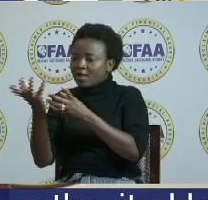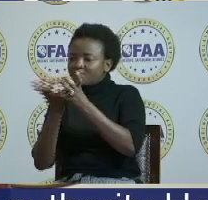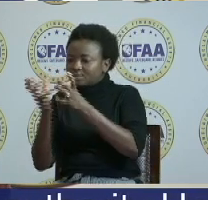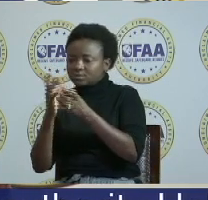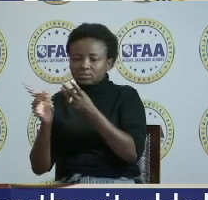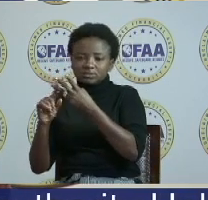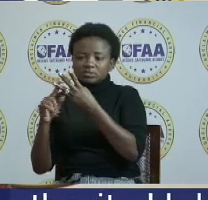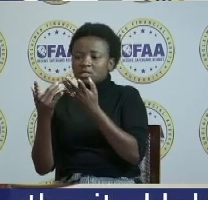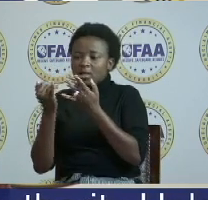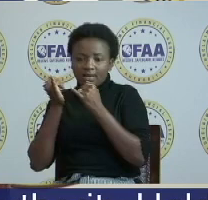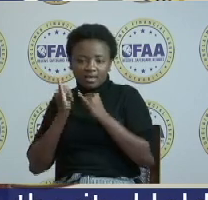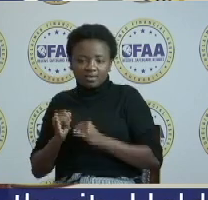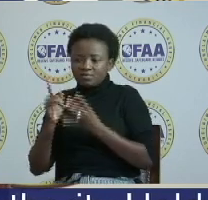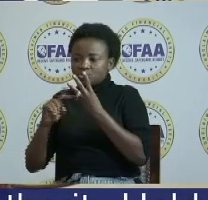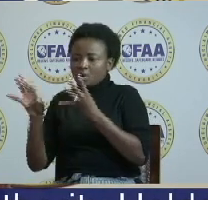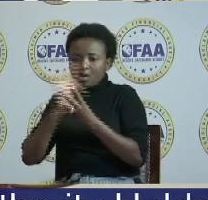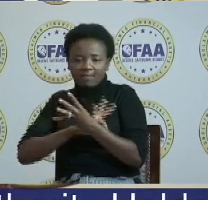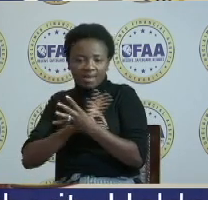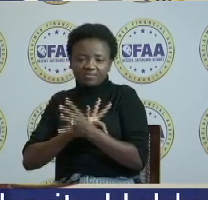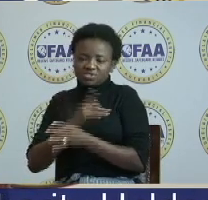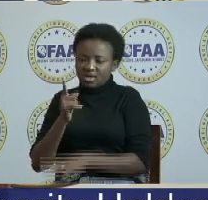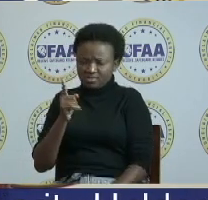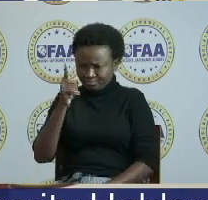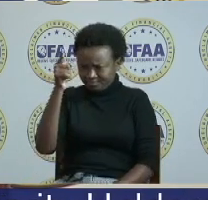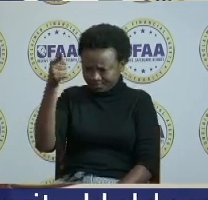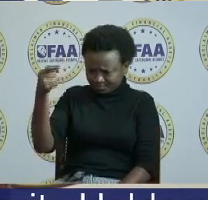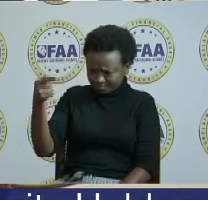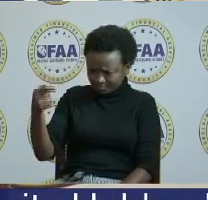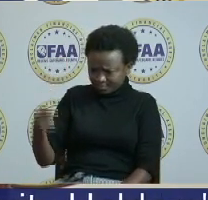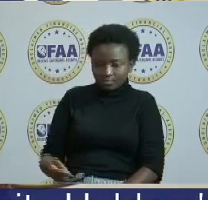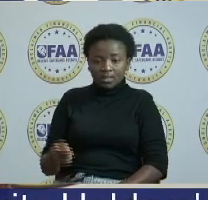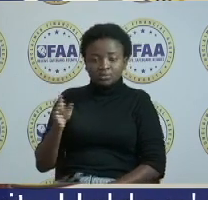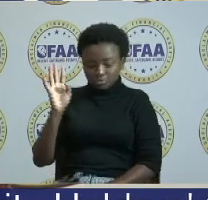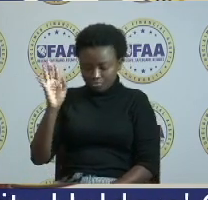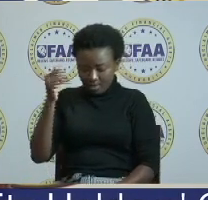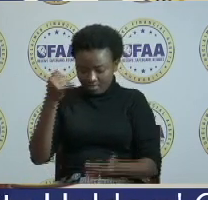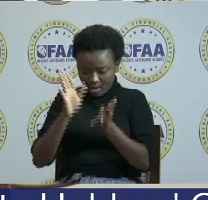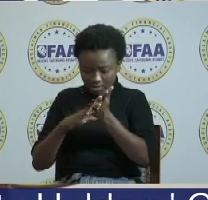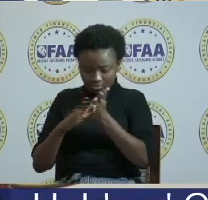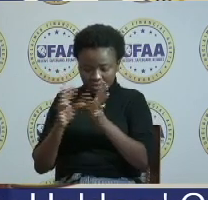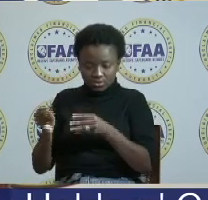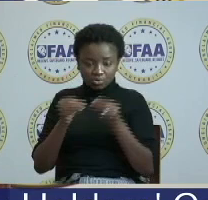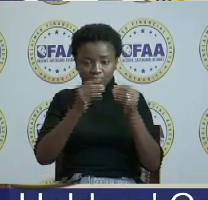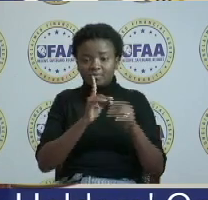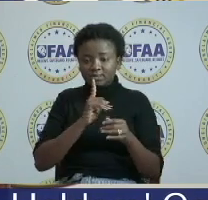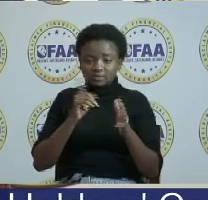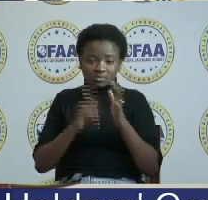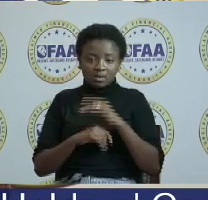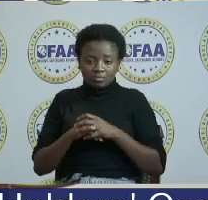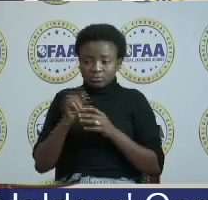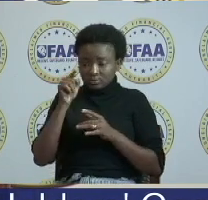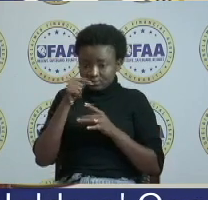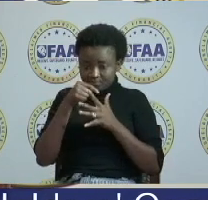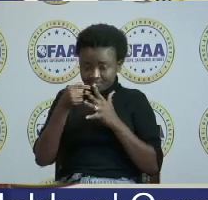claims, or even we have the agent for owner claims. And the regulation still provides that the